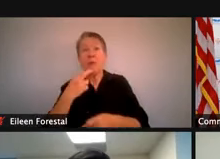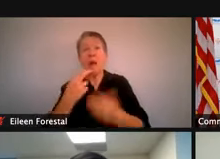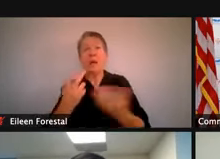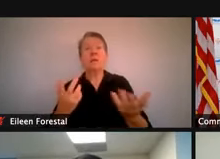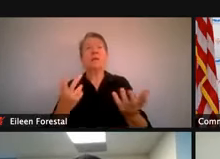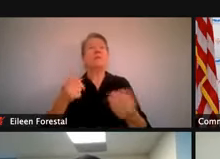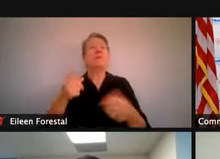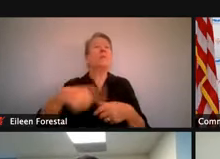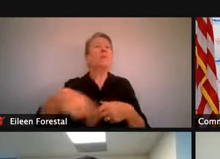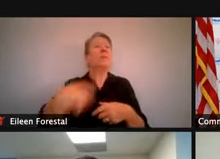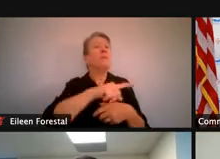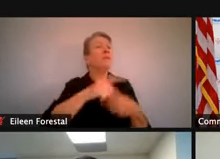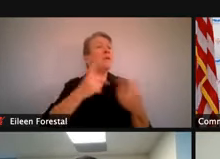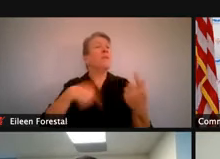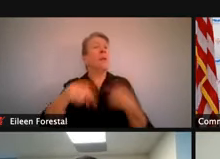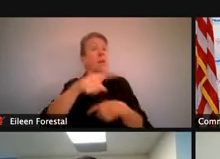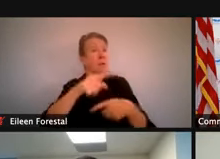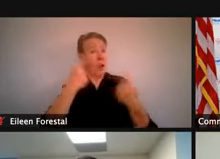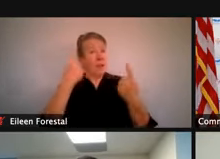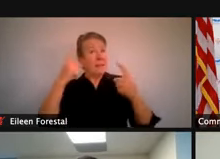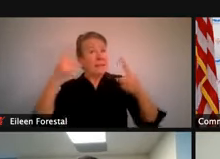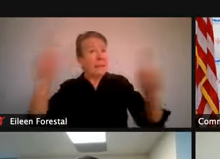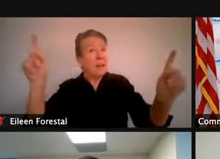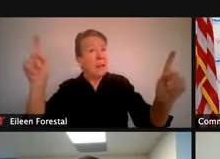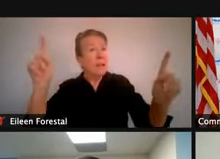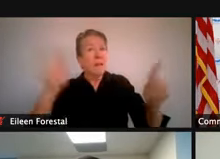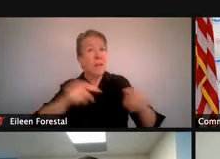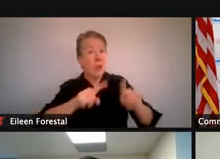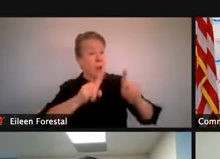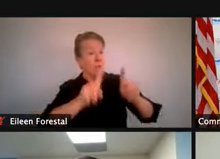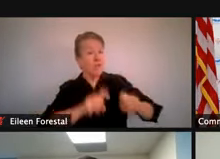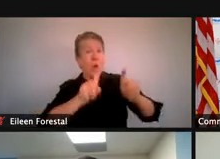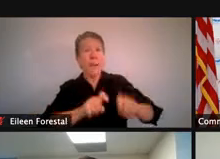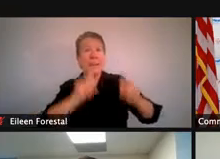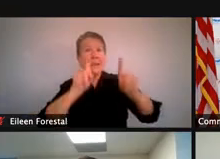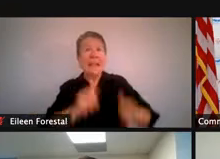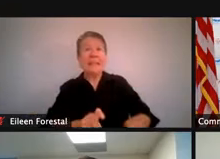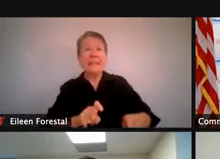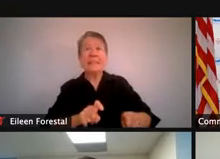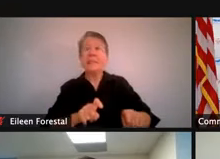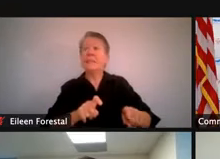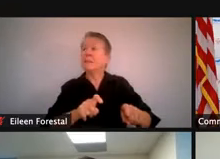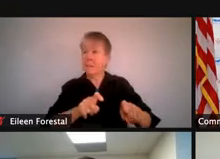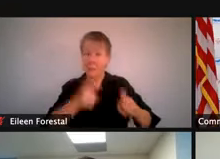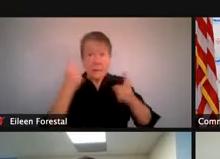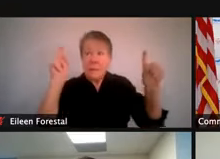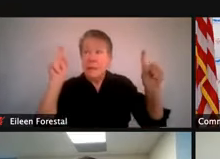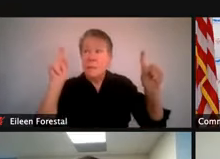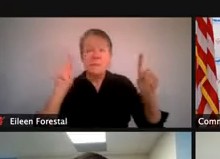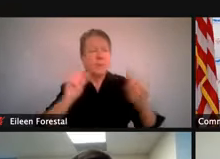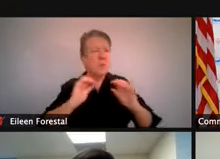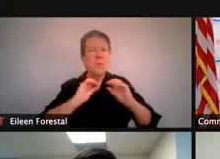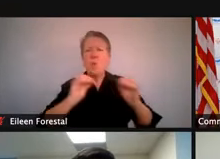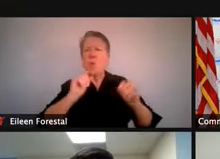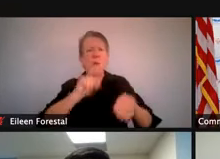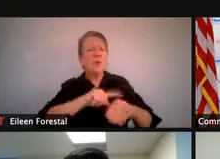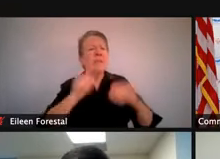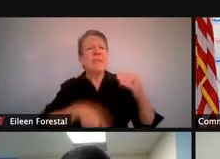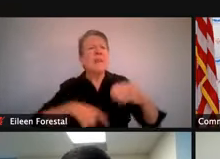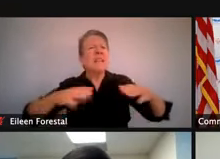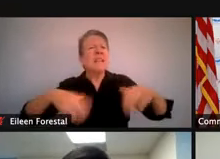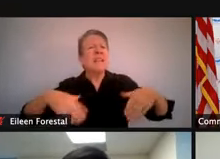on rapid test data that has flooded the area as part of the plussing up strategy? How many tests were conducted in Lakewood, PCR and rapid, in the weeks after the spike, and how